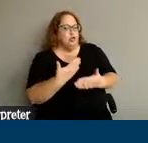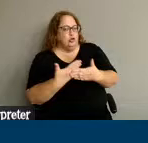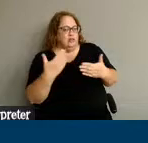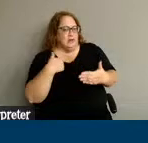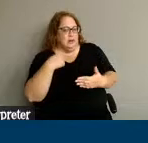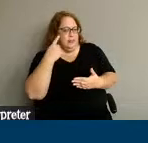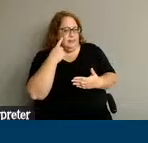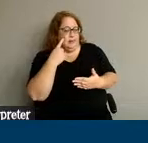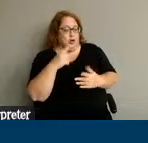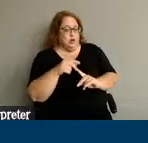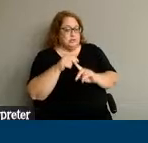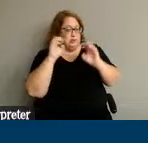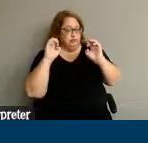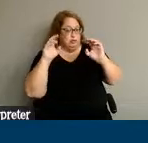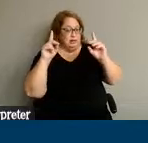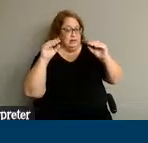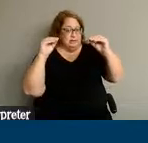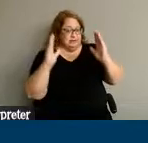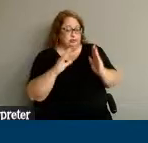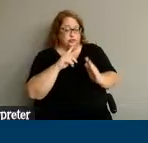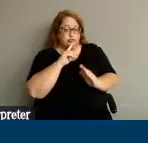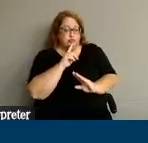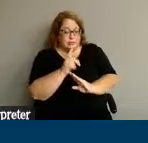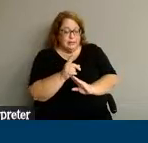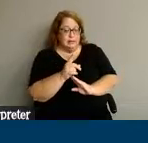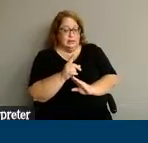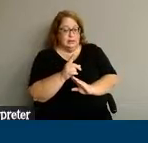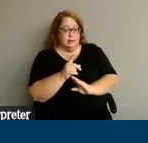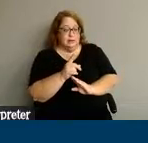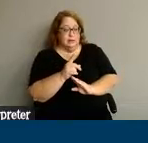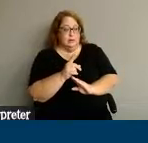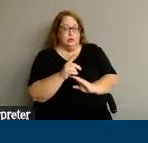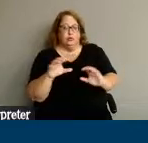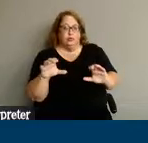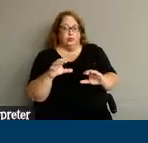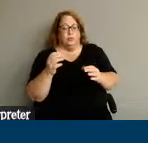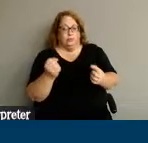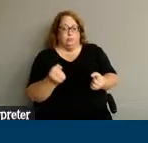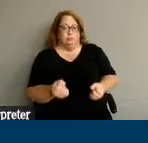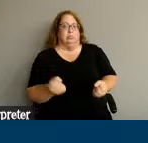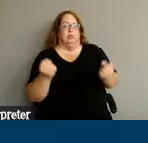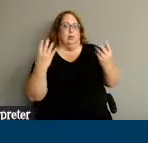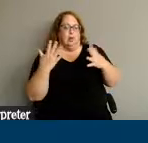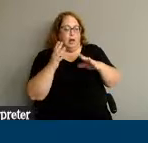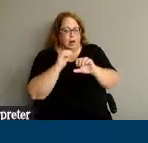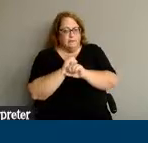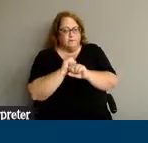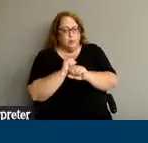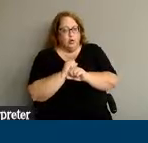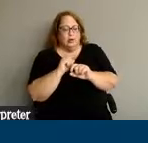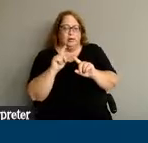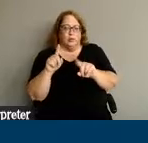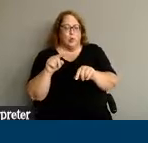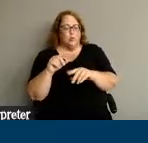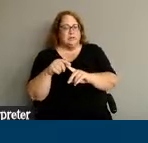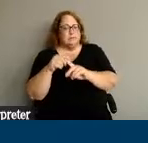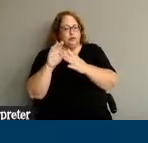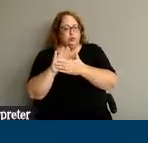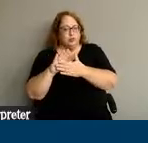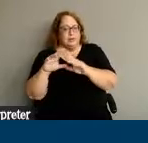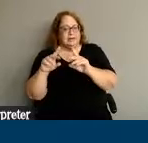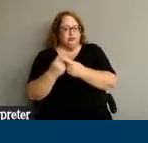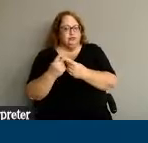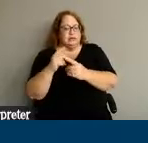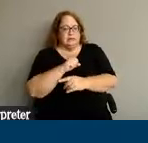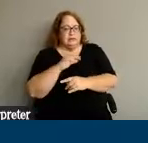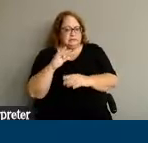think, our special ed teachers really feel the work, because not only do they attend the special school district staff